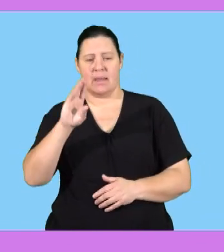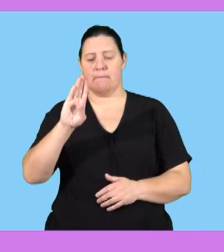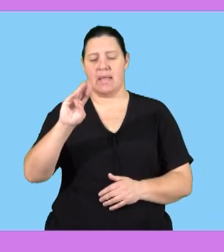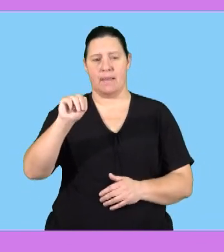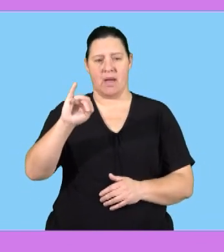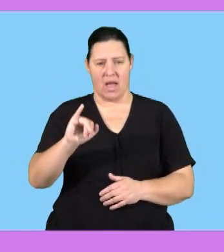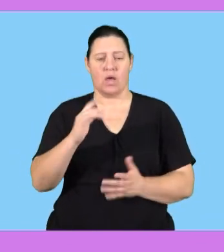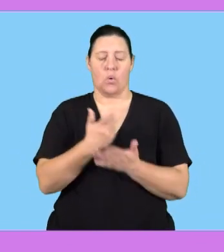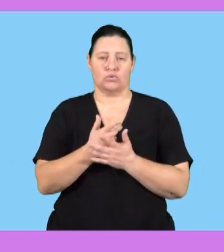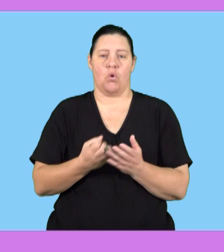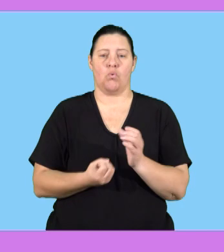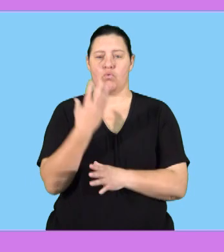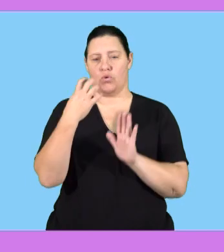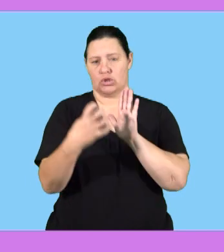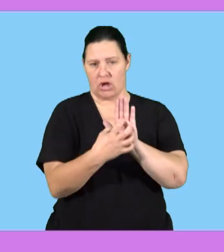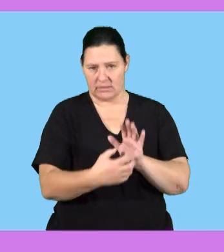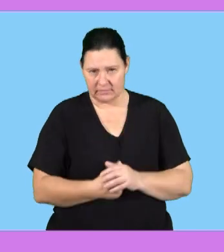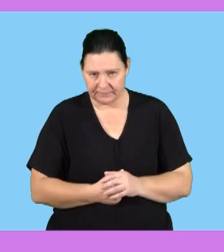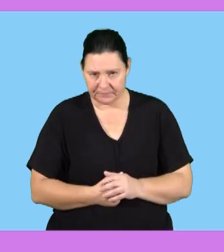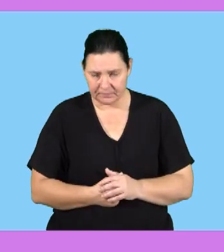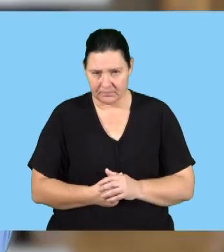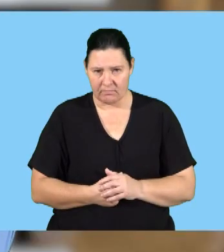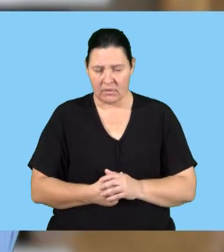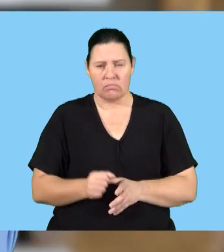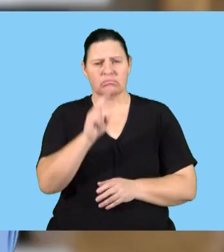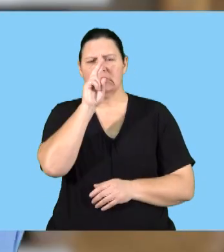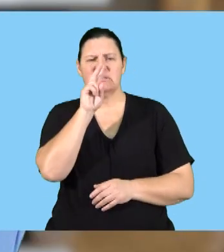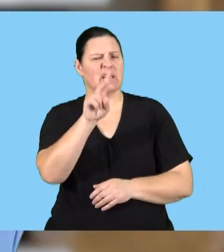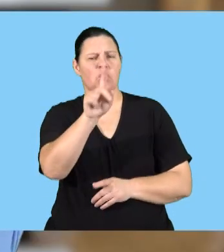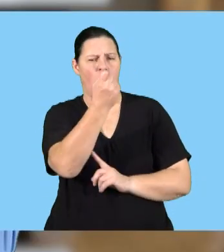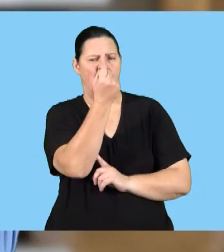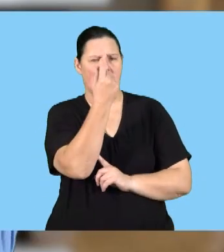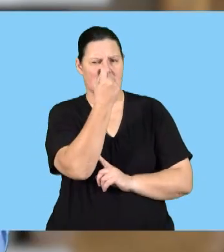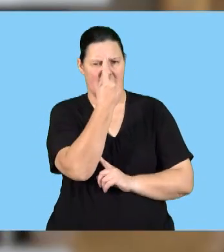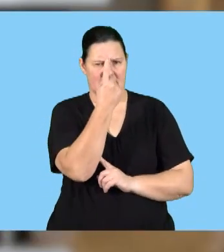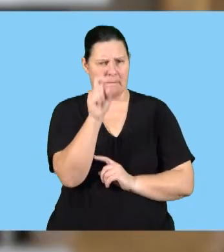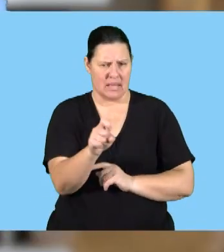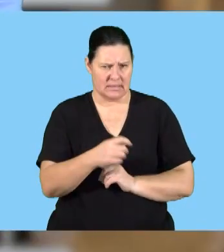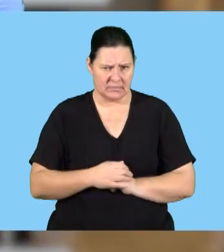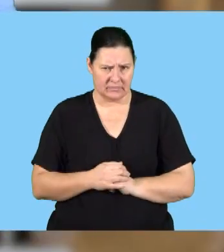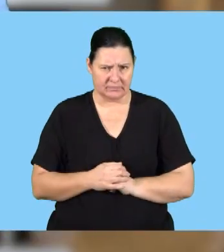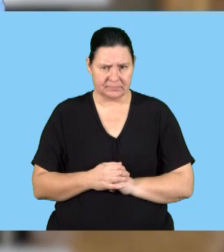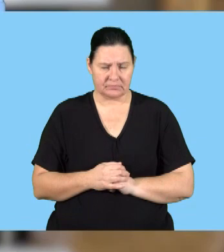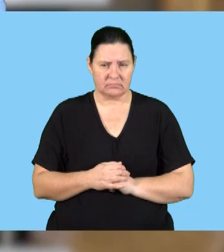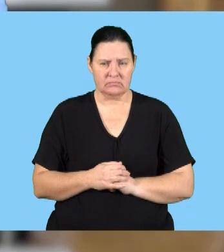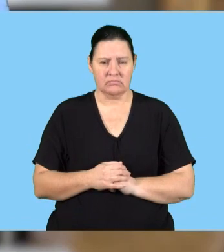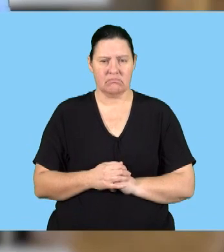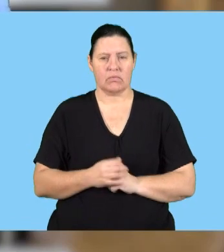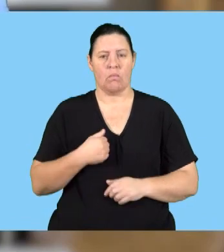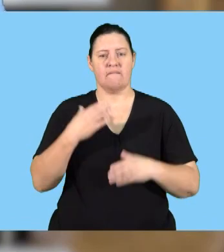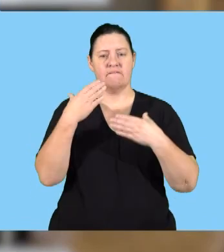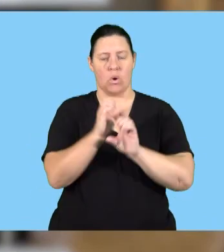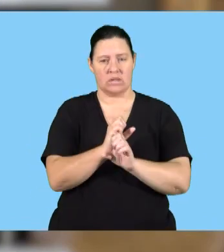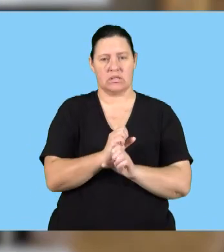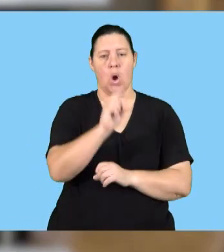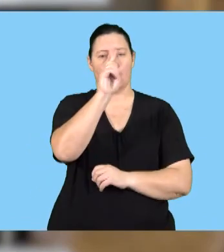growth charts. So let's quickly see at what you must understand at this point in time. We will focus